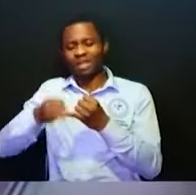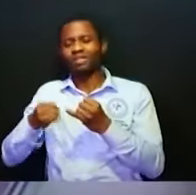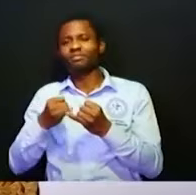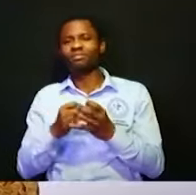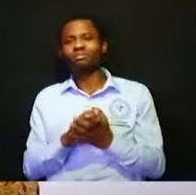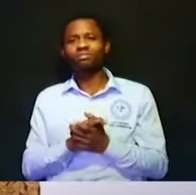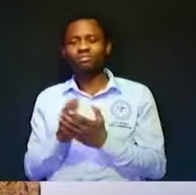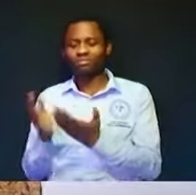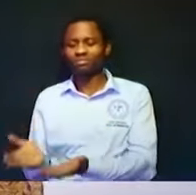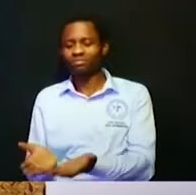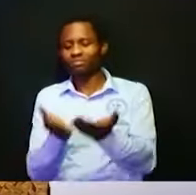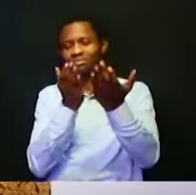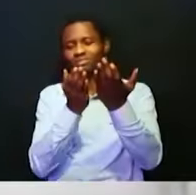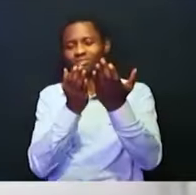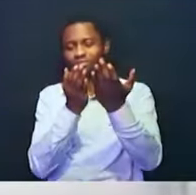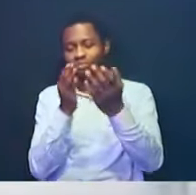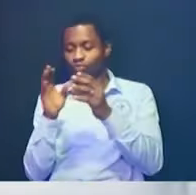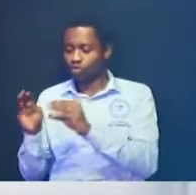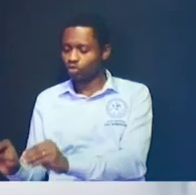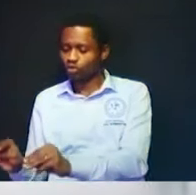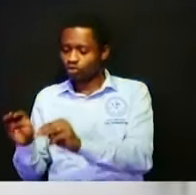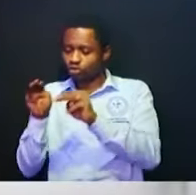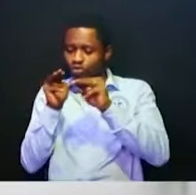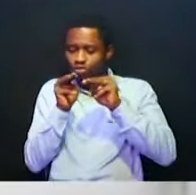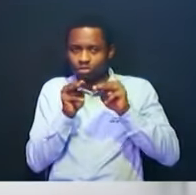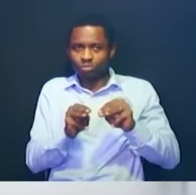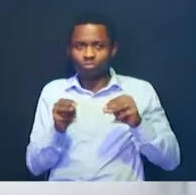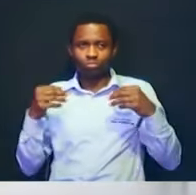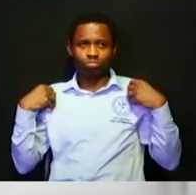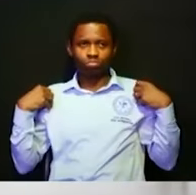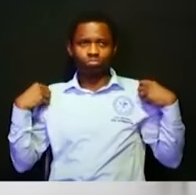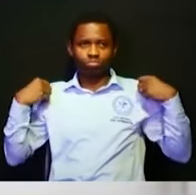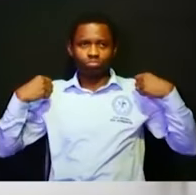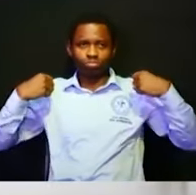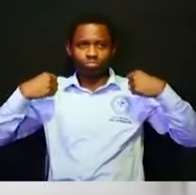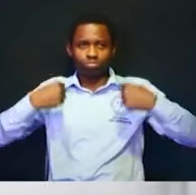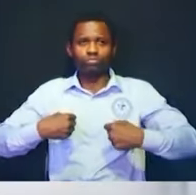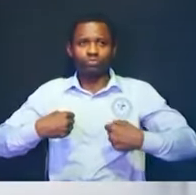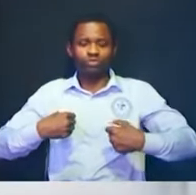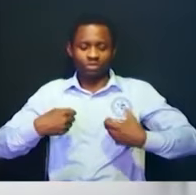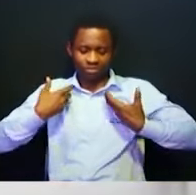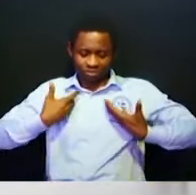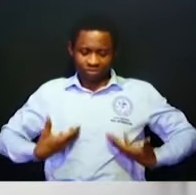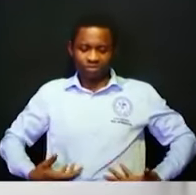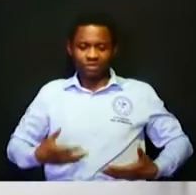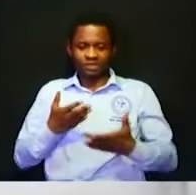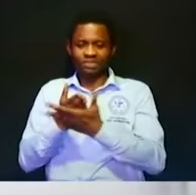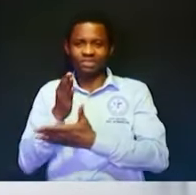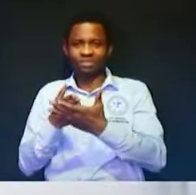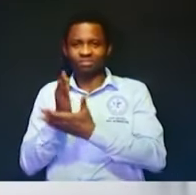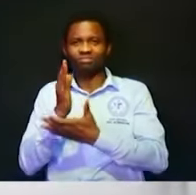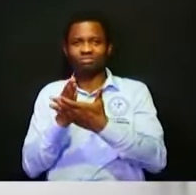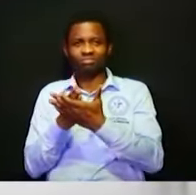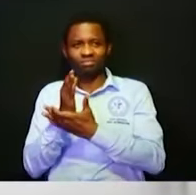akere wo. Put on the garment of righteousness and administer justice. Omodin se ube fratrene se ntoma